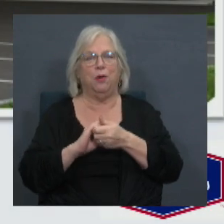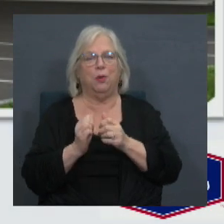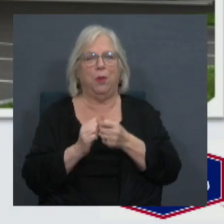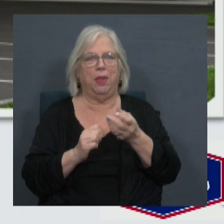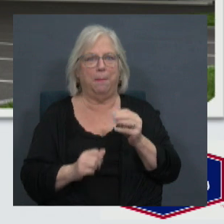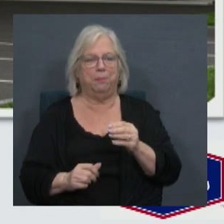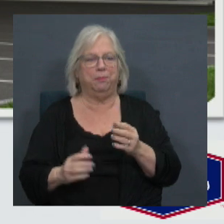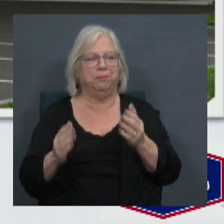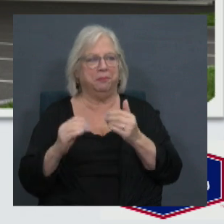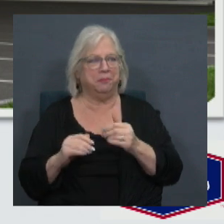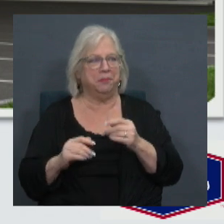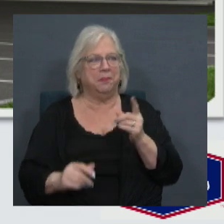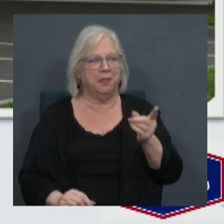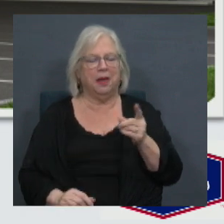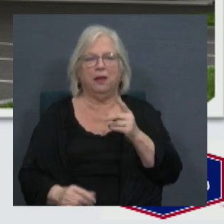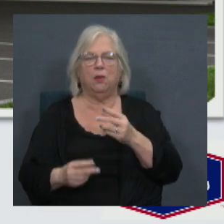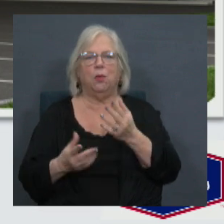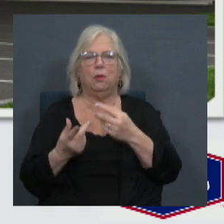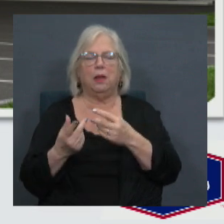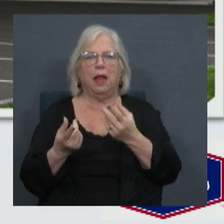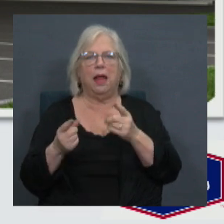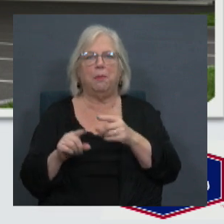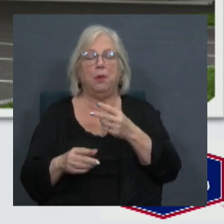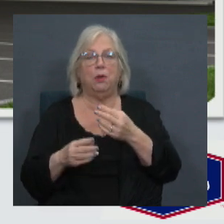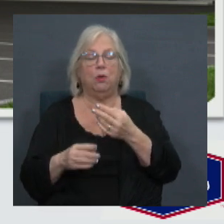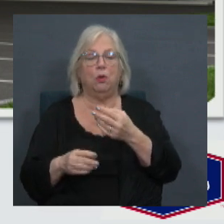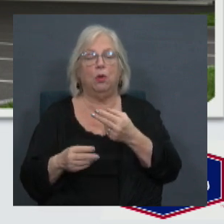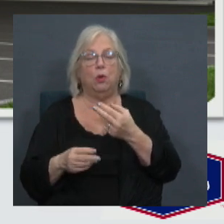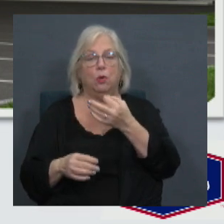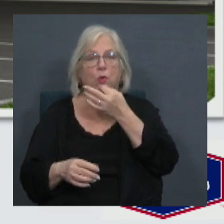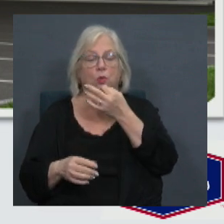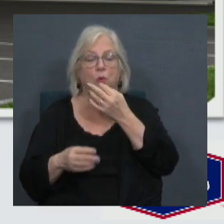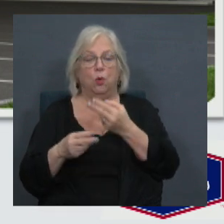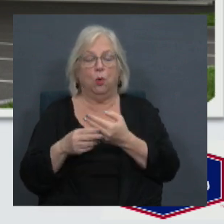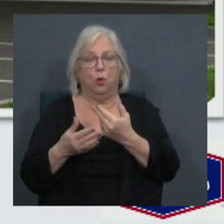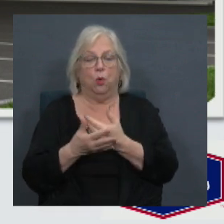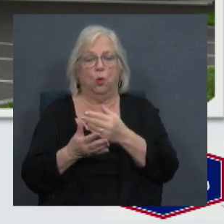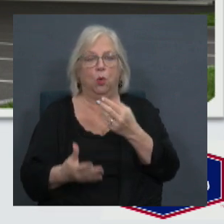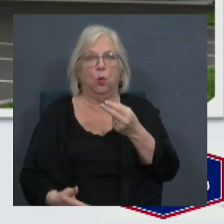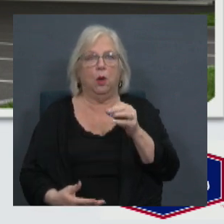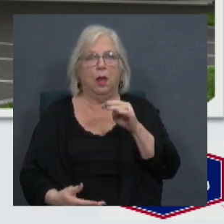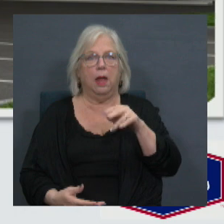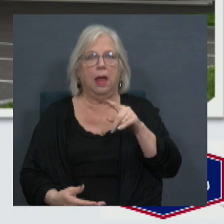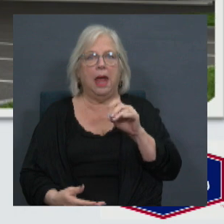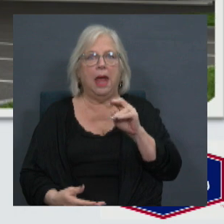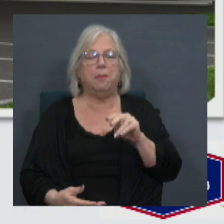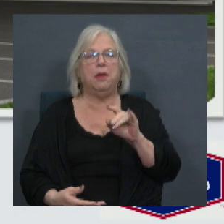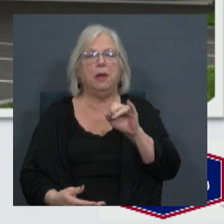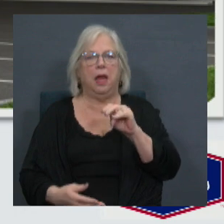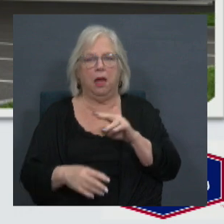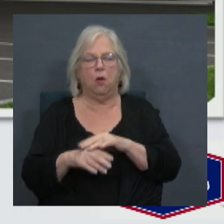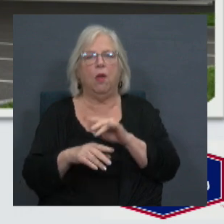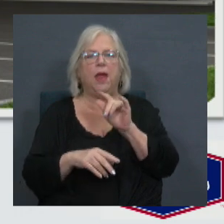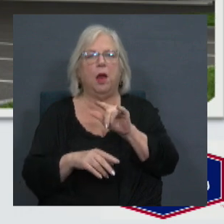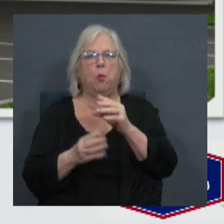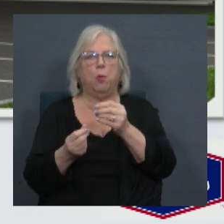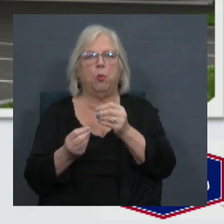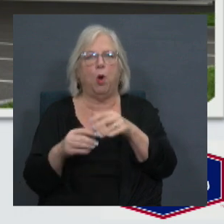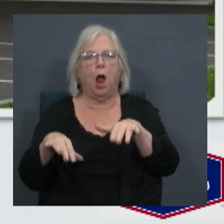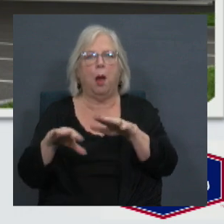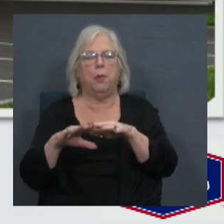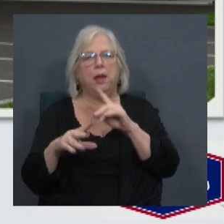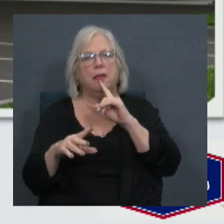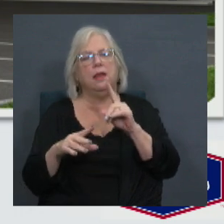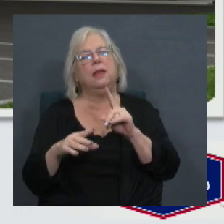The next slide is what's coming soon is New Hampton Inn that will be right on airport property that is very convenient